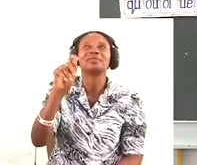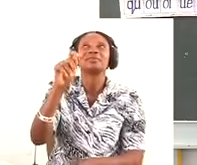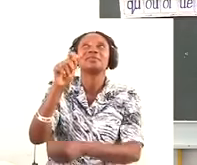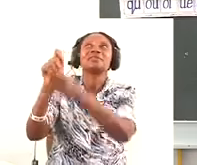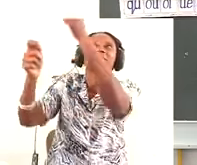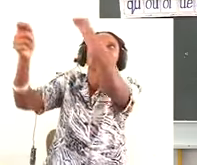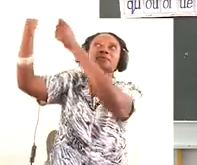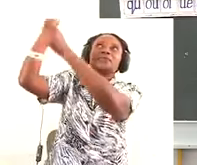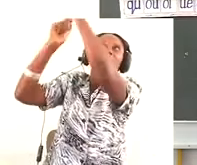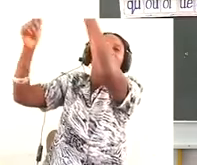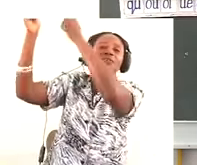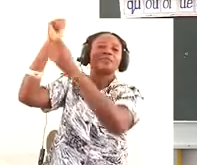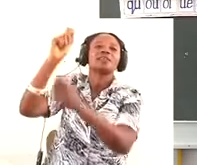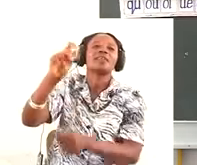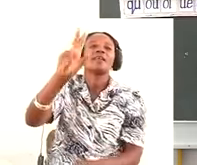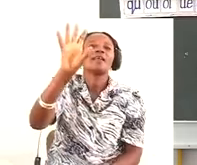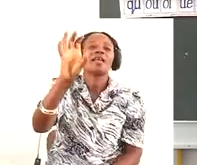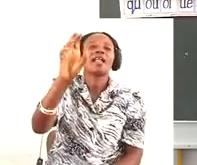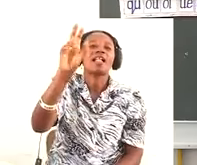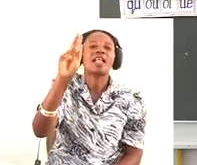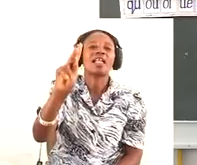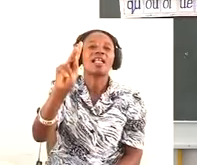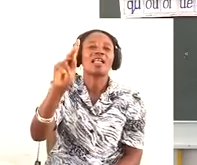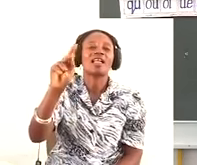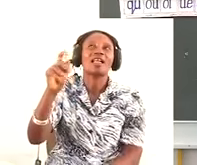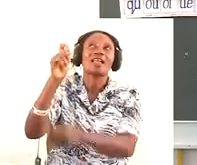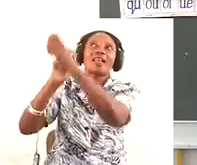Kites are flying in the sky.